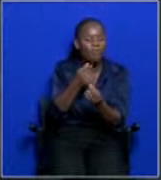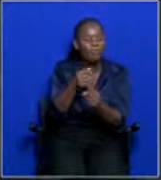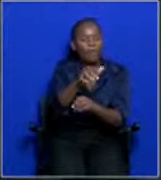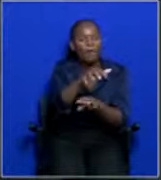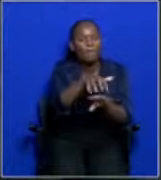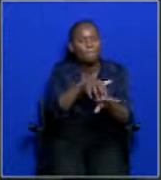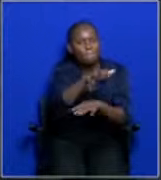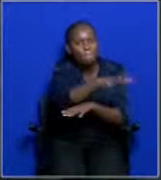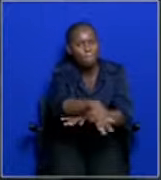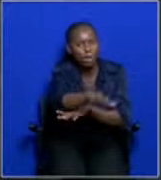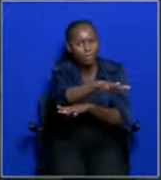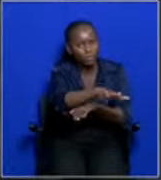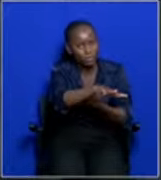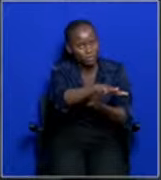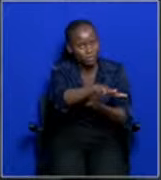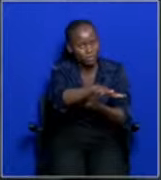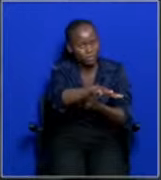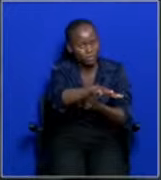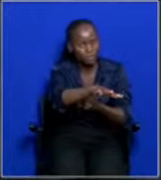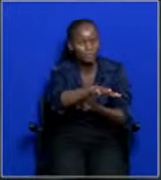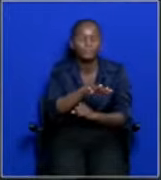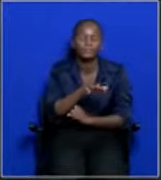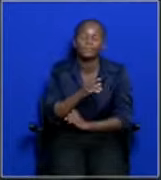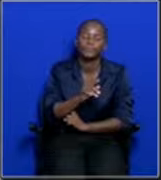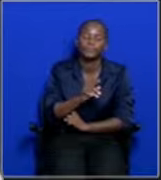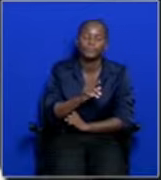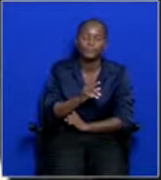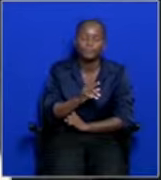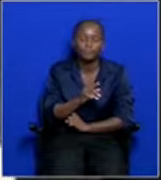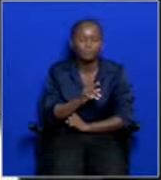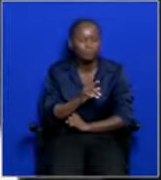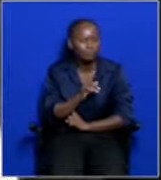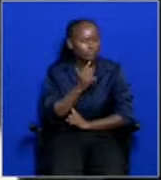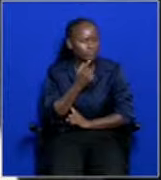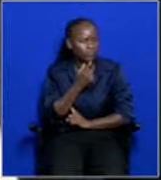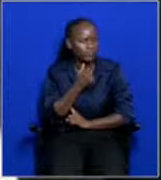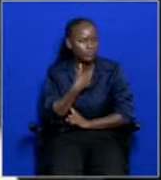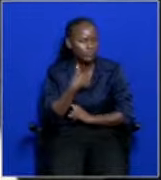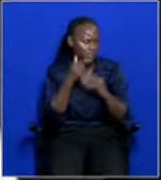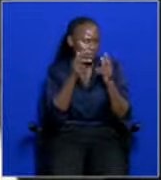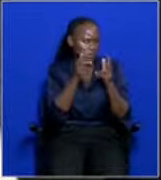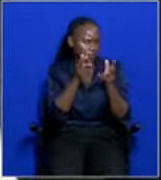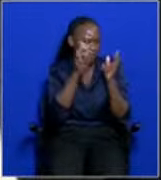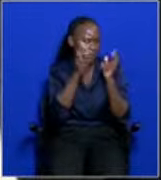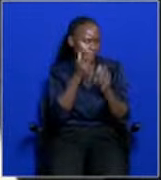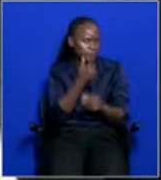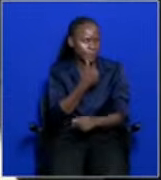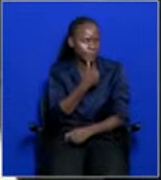to me to be a matter that